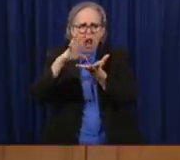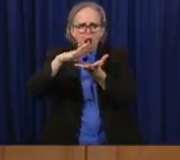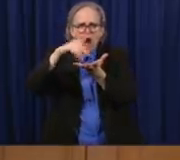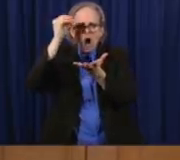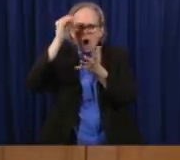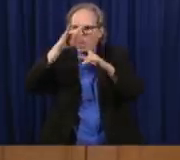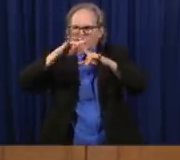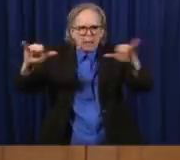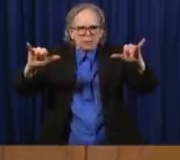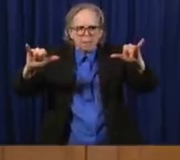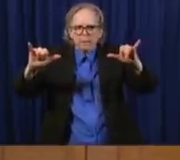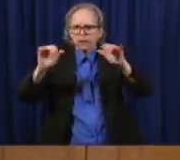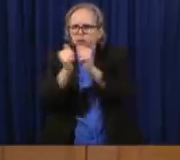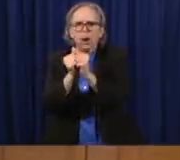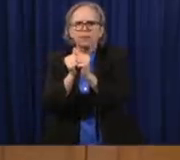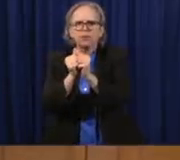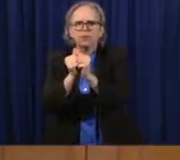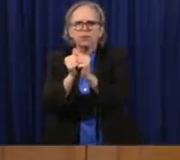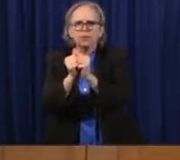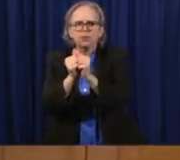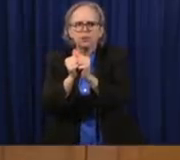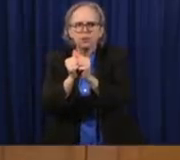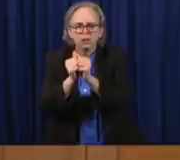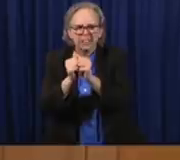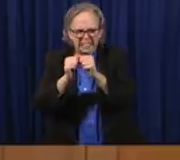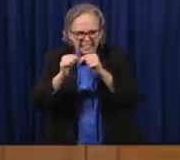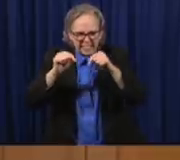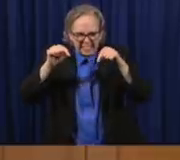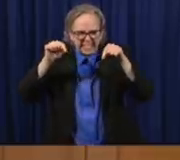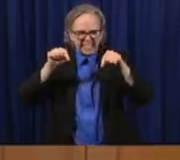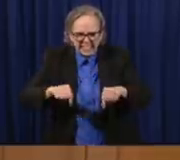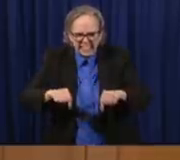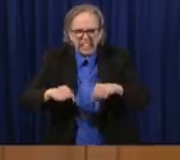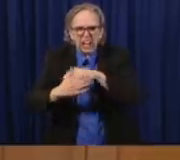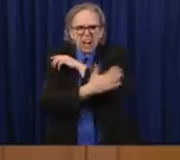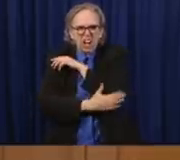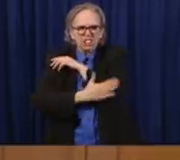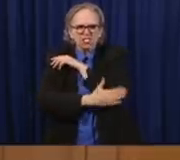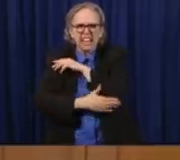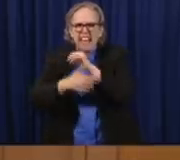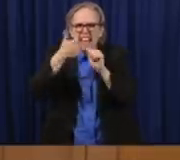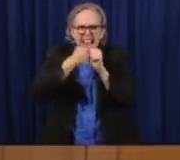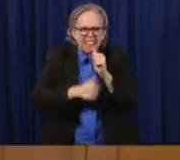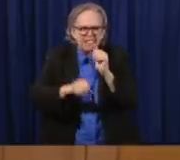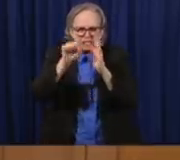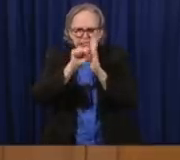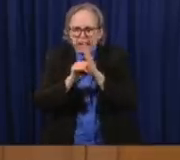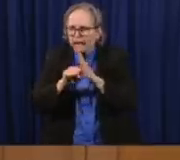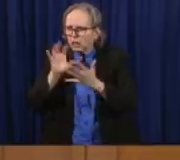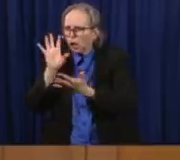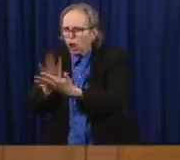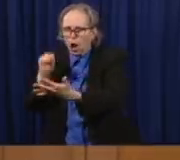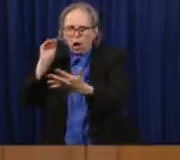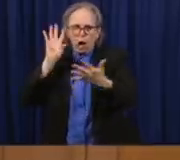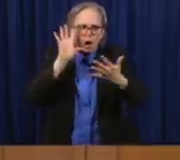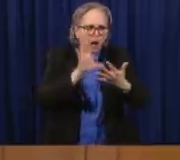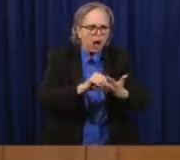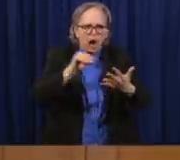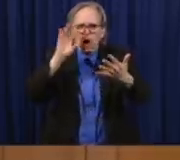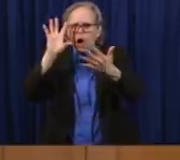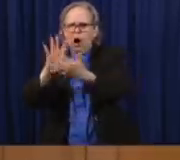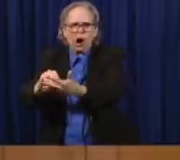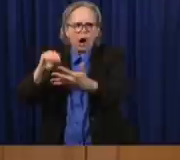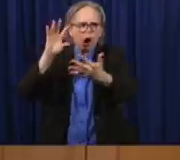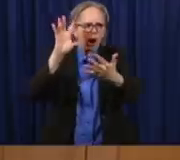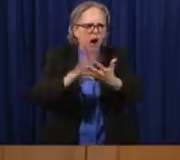in this country and every state are learning. And so there remain these unknowns, and each day we know more,